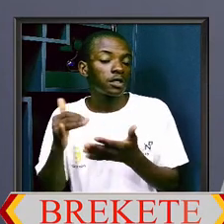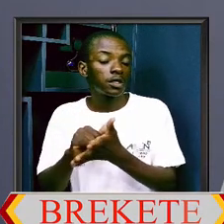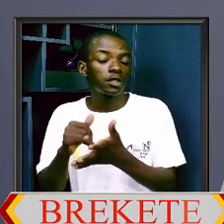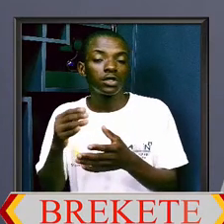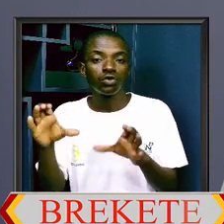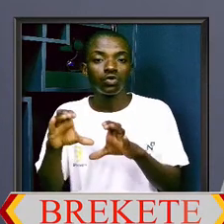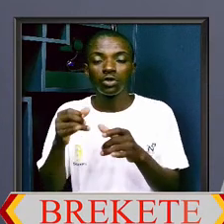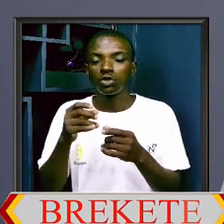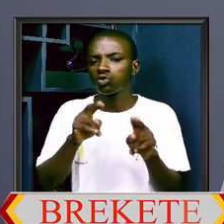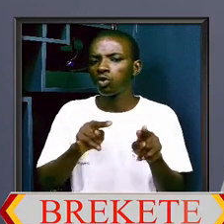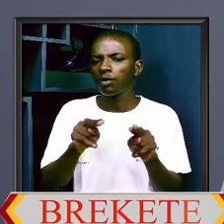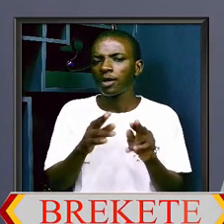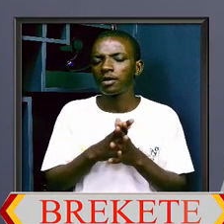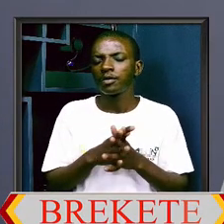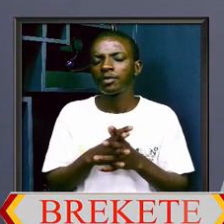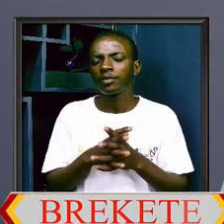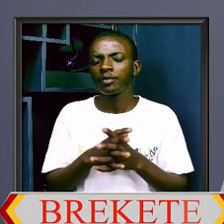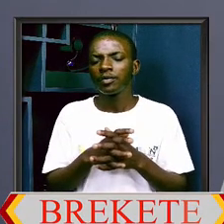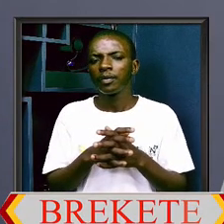they